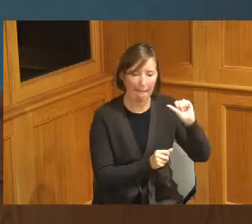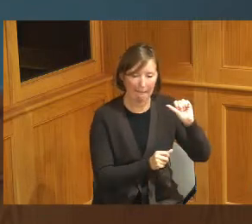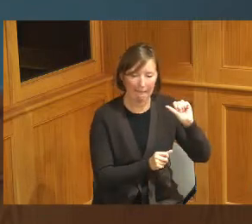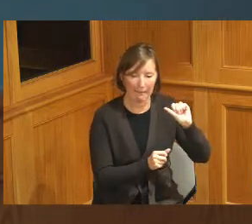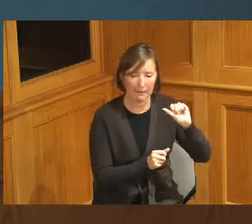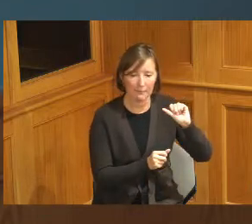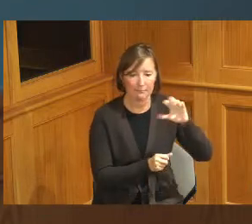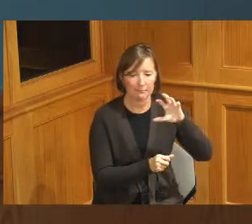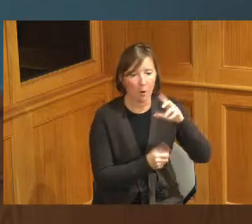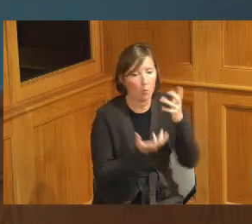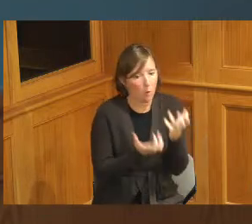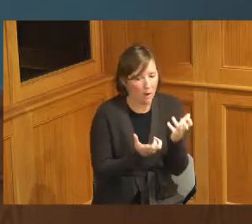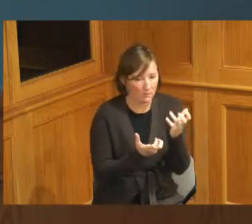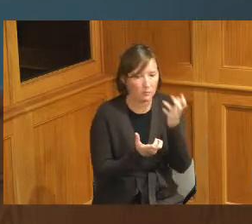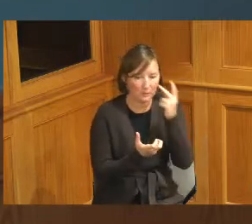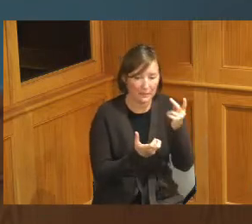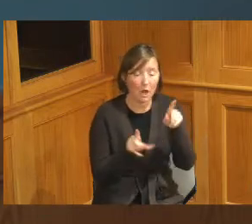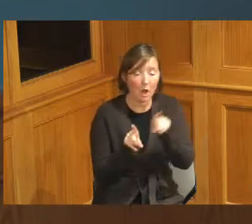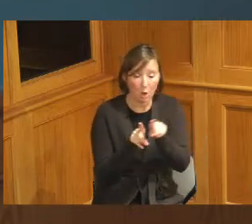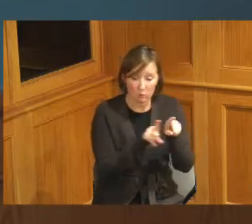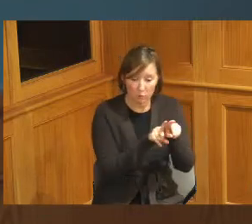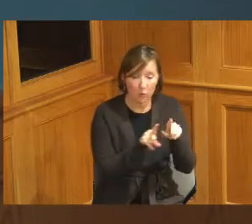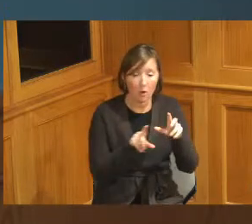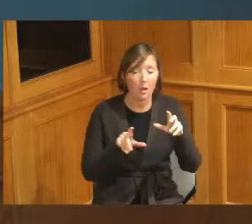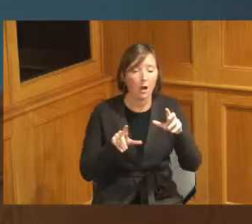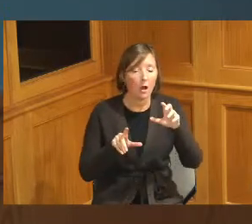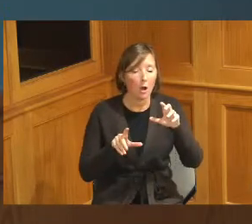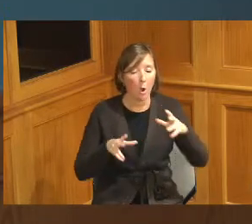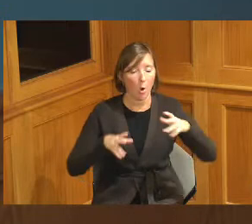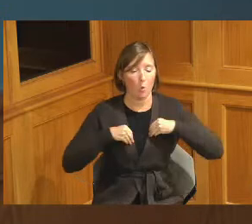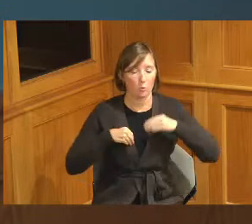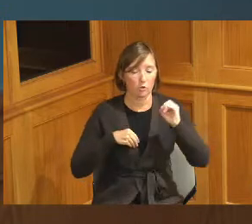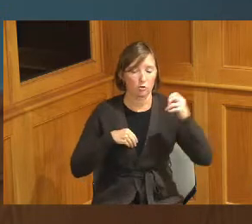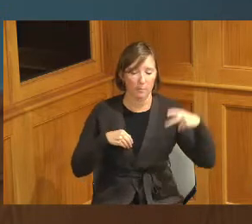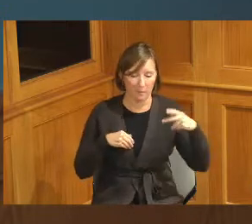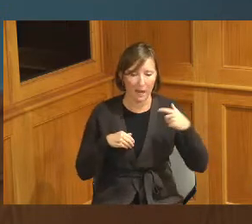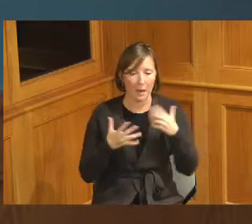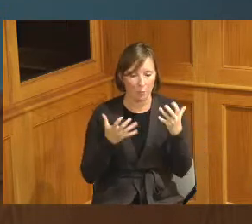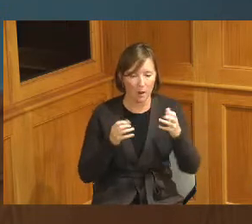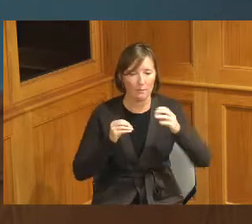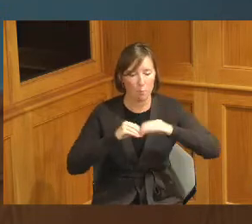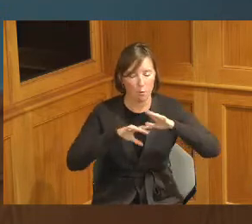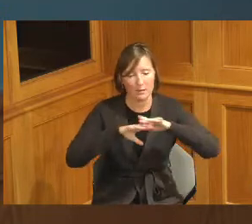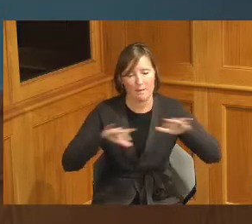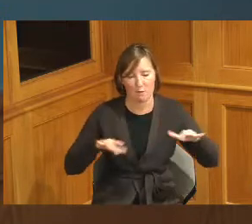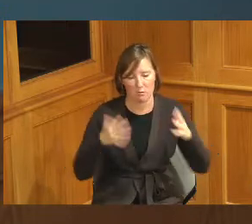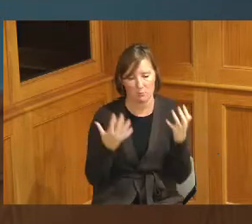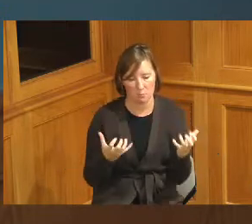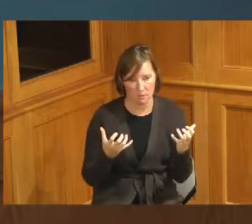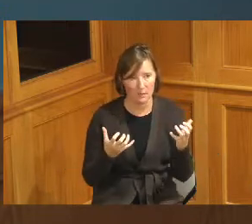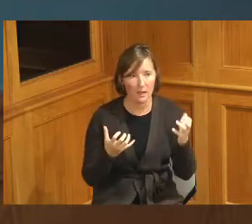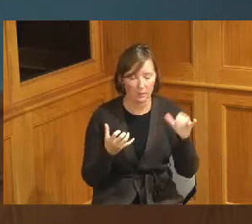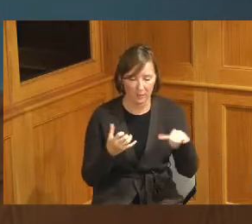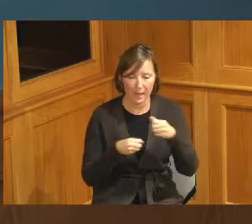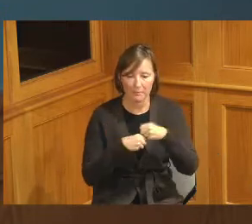I want to diversify the ownership. And it's a difference when you go from renting to owning.